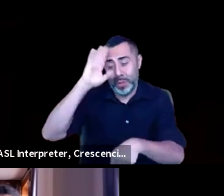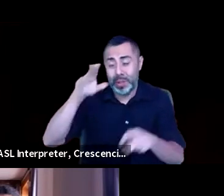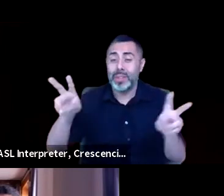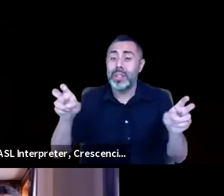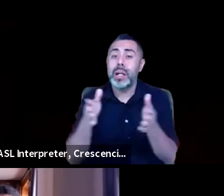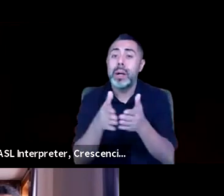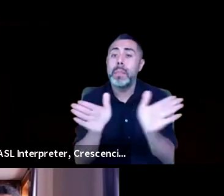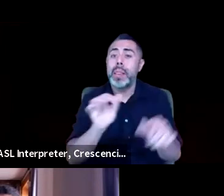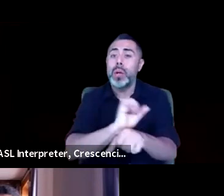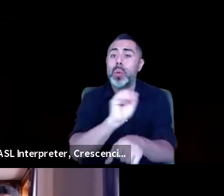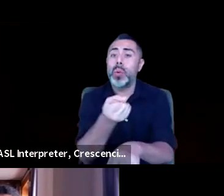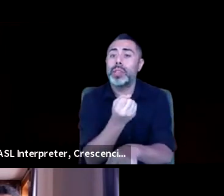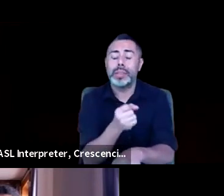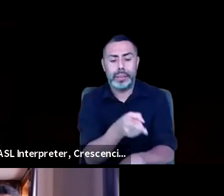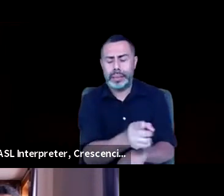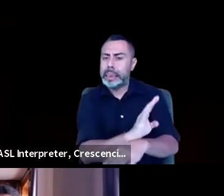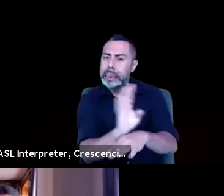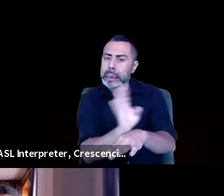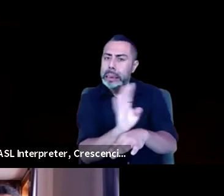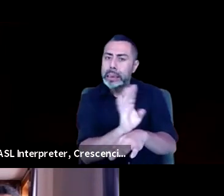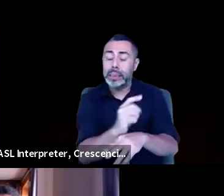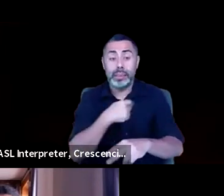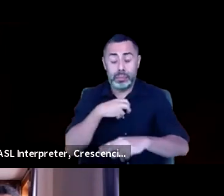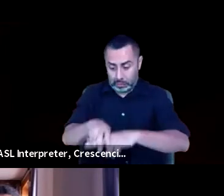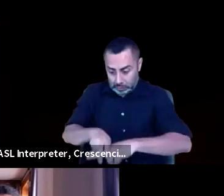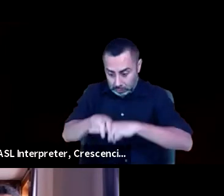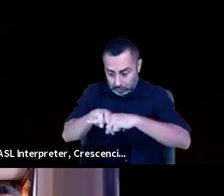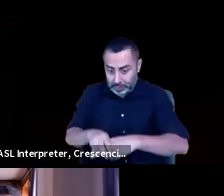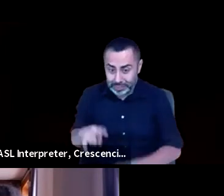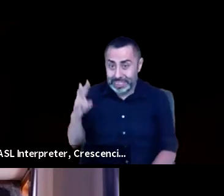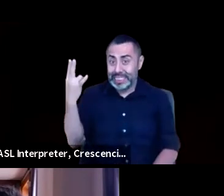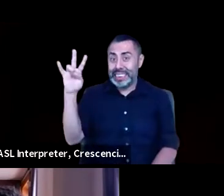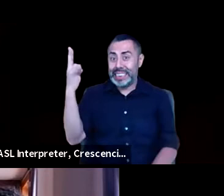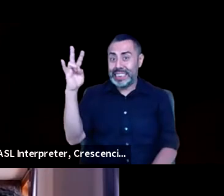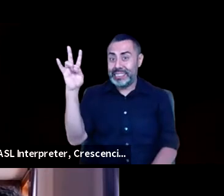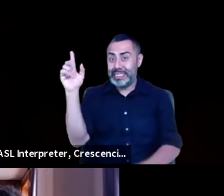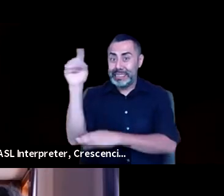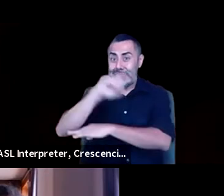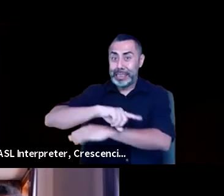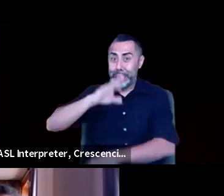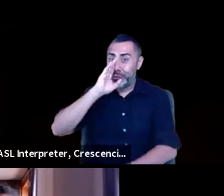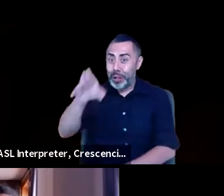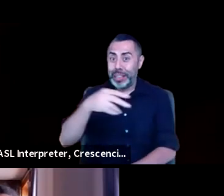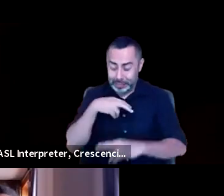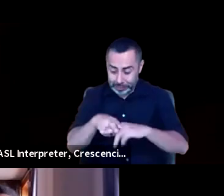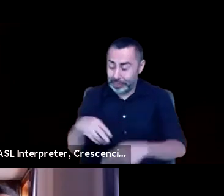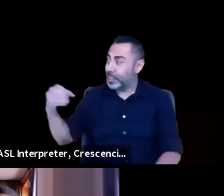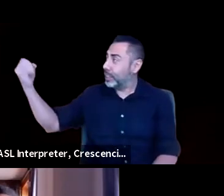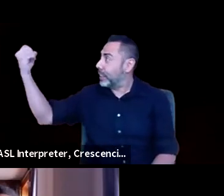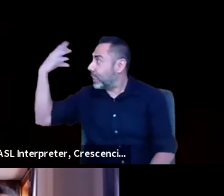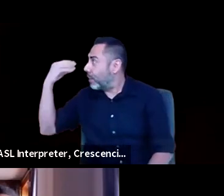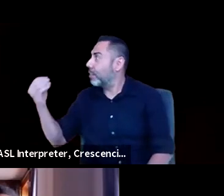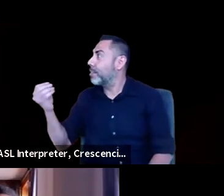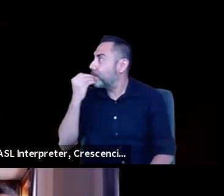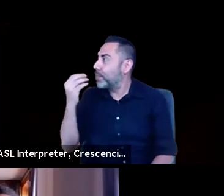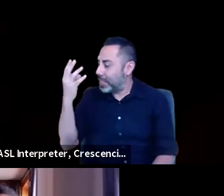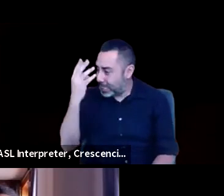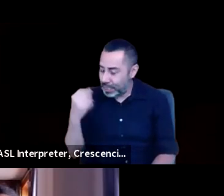been sitting in this chair for 17 days straight, literally showering, eating, and sleeping. And then I come back in front of this